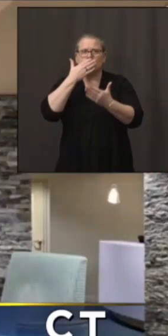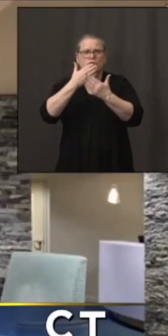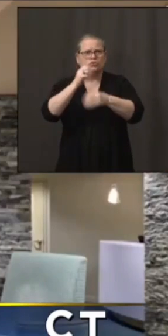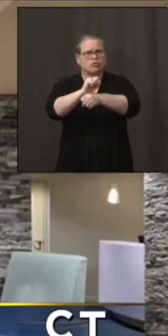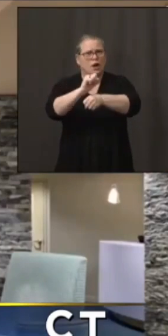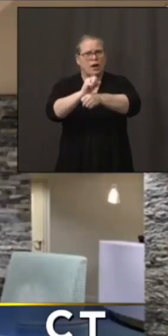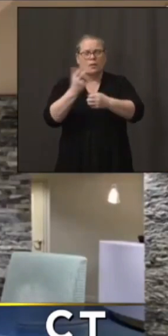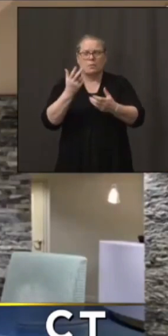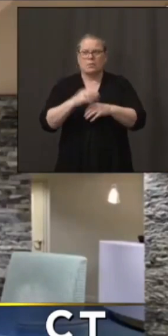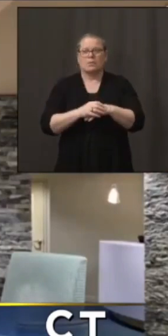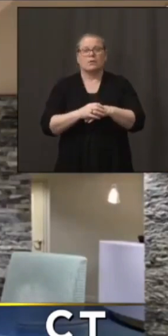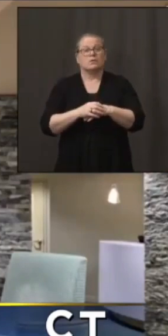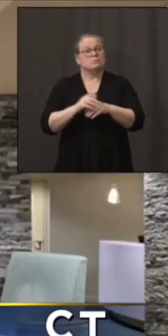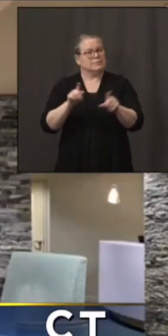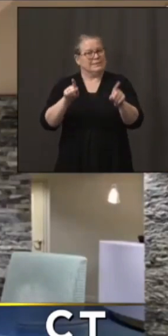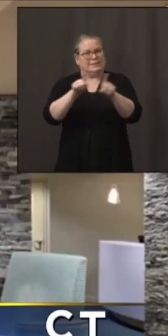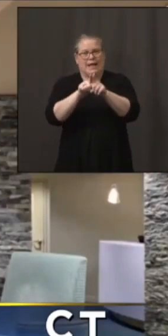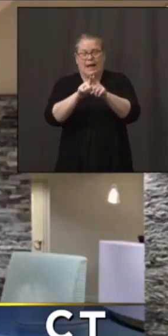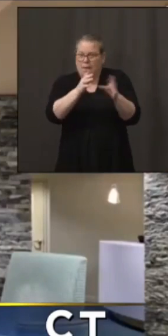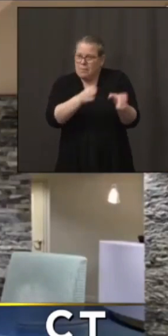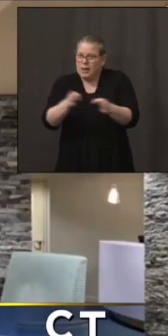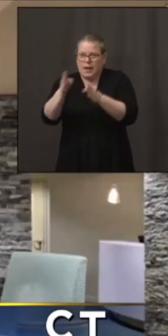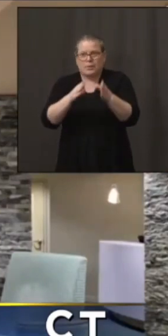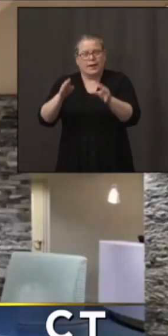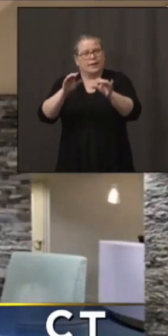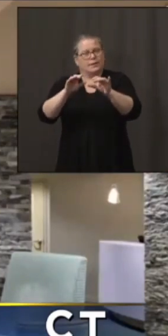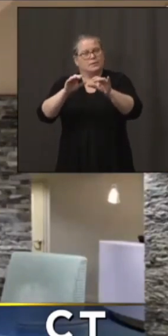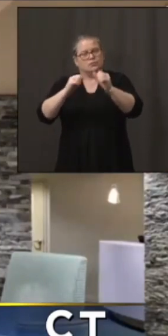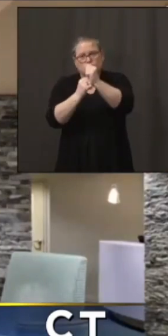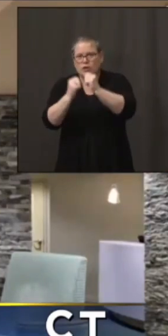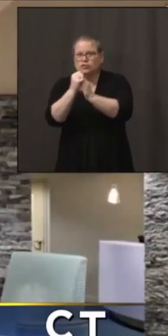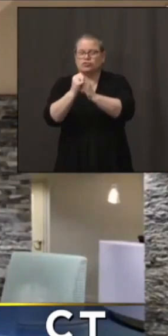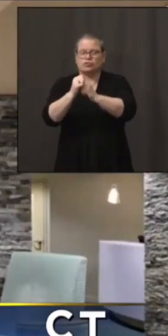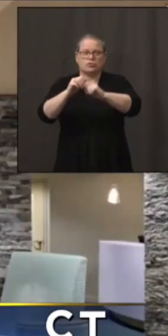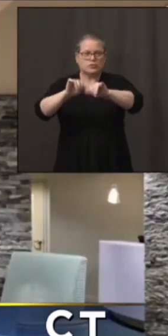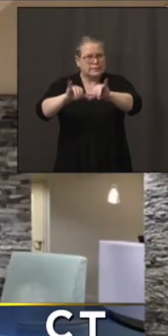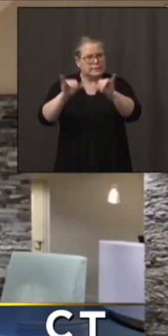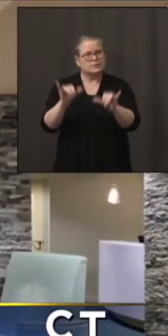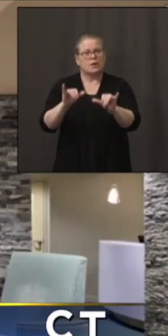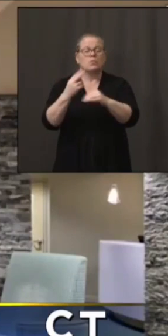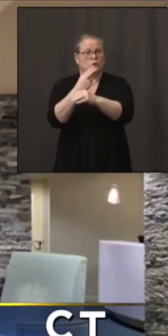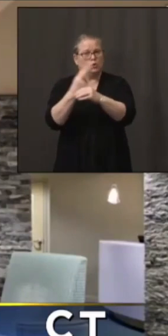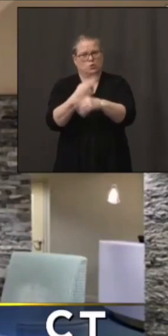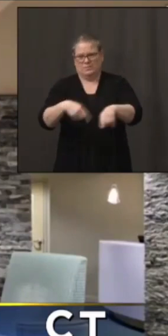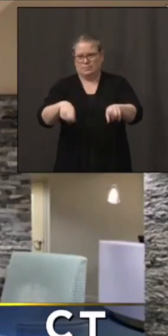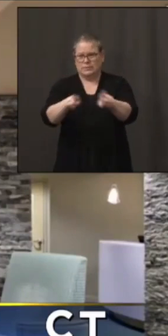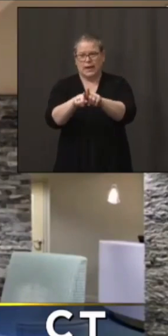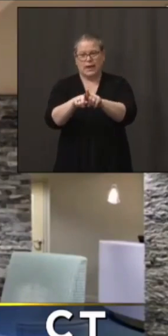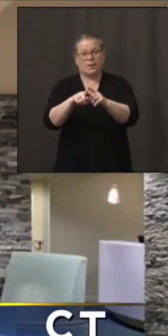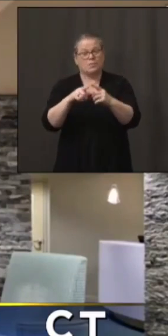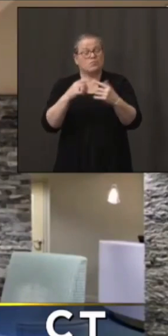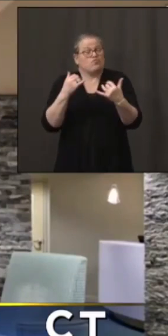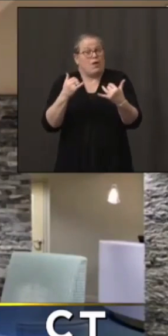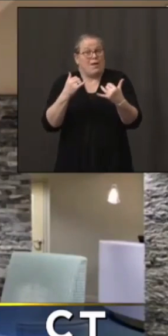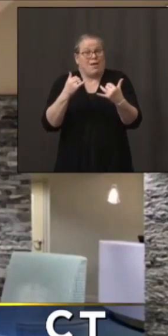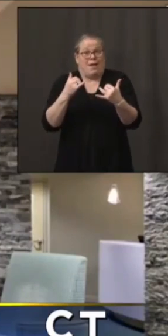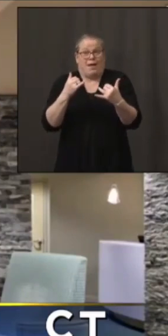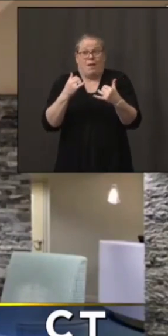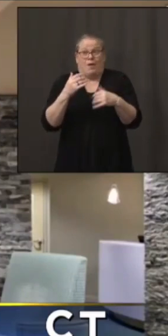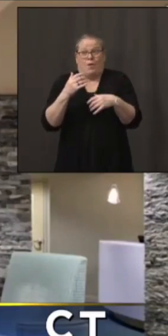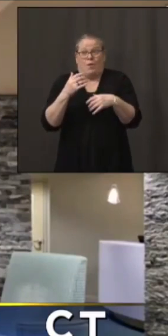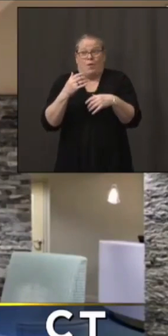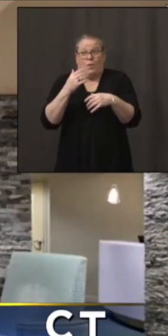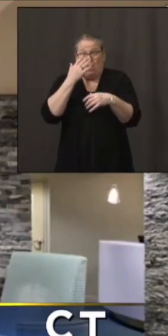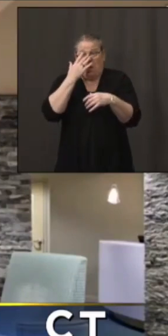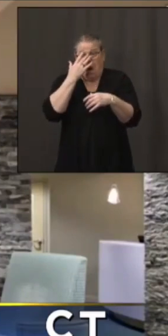same infrastructure is being used. I mean, some of the capabilities that we're leveraging right now, we built